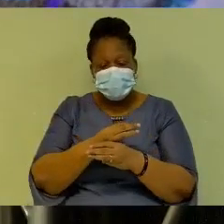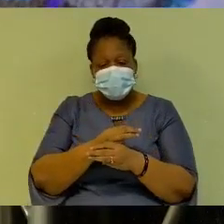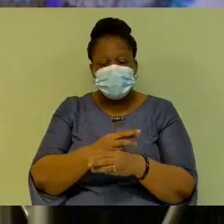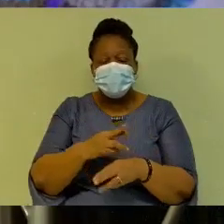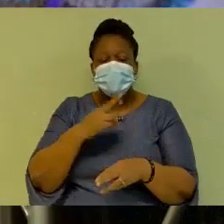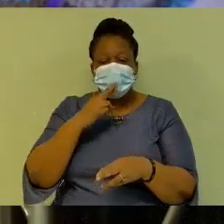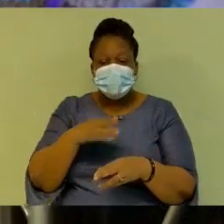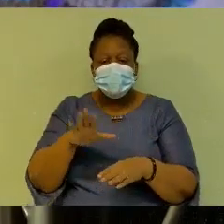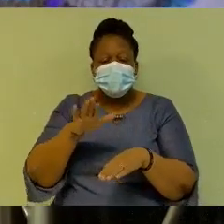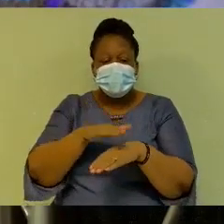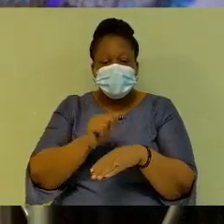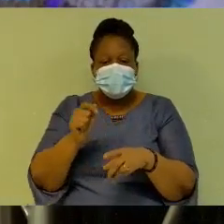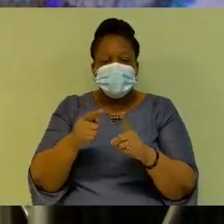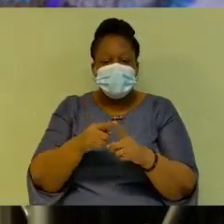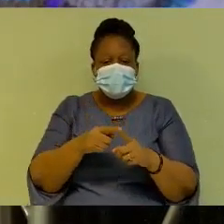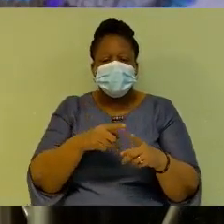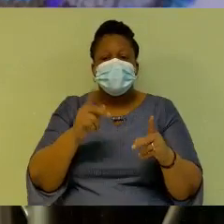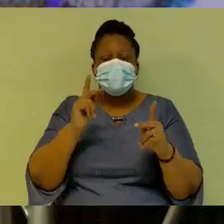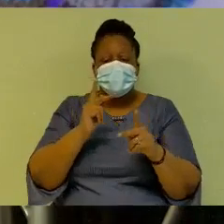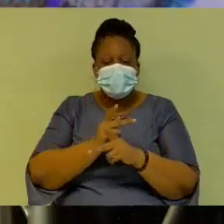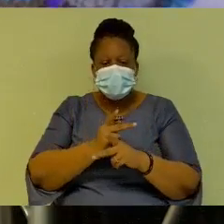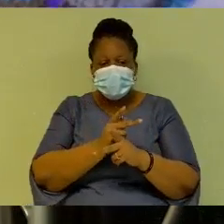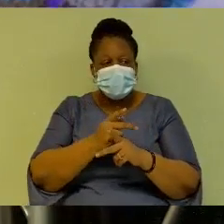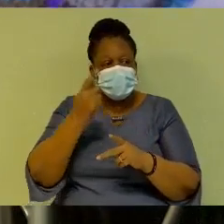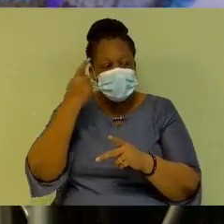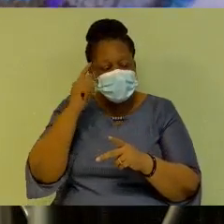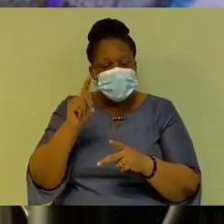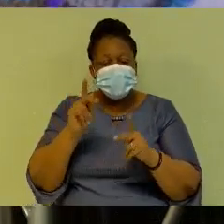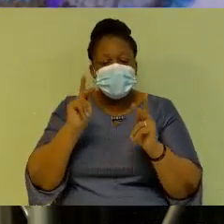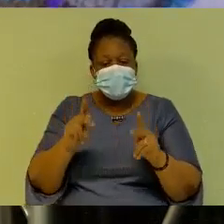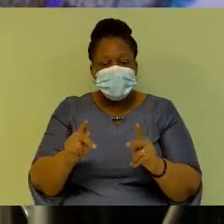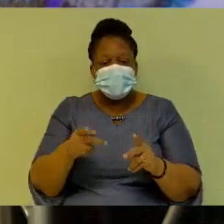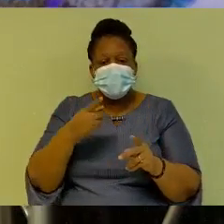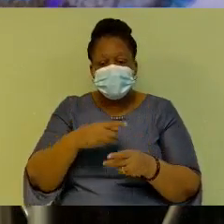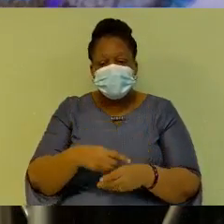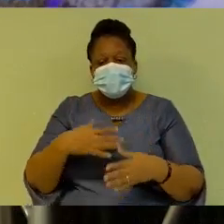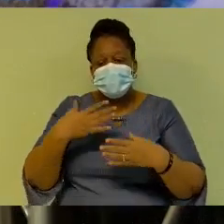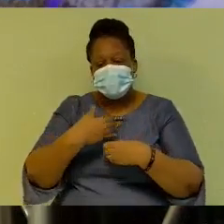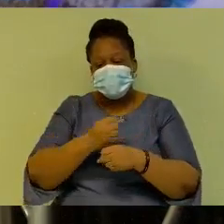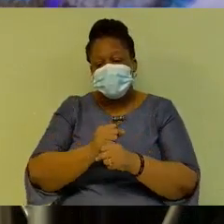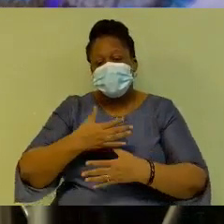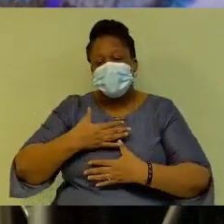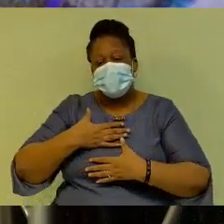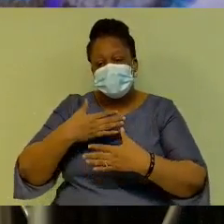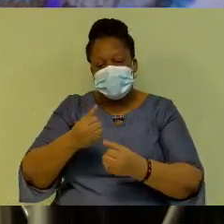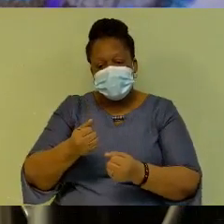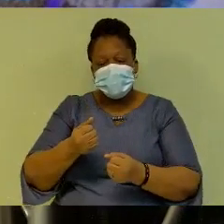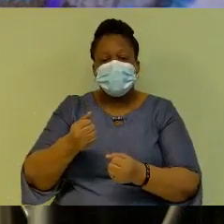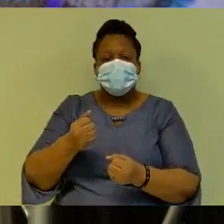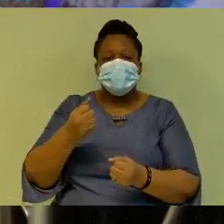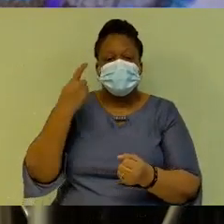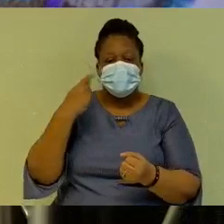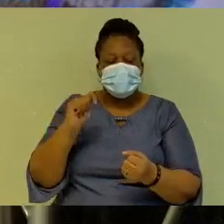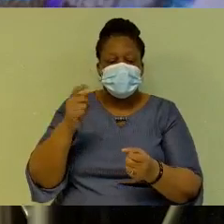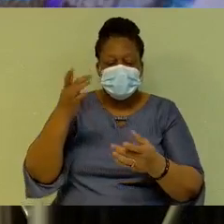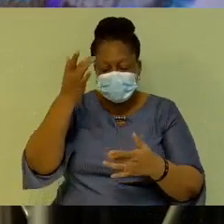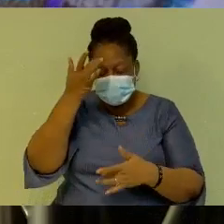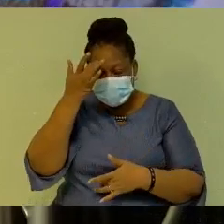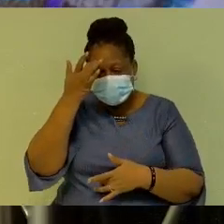render critical nursing care in this time of greatest need to help heal the sick, to comfort the dying, and to